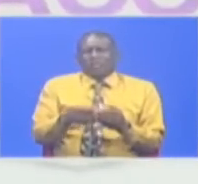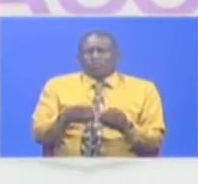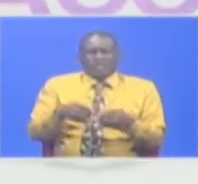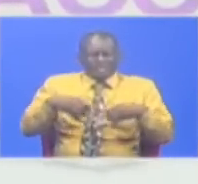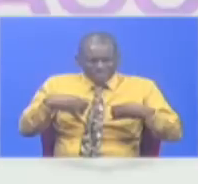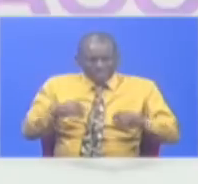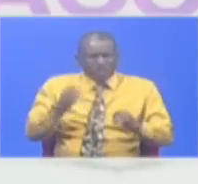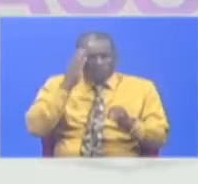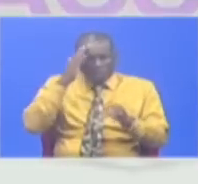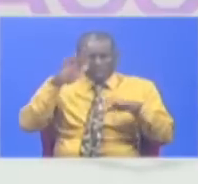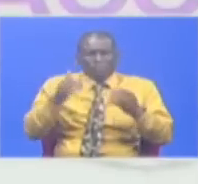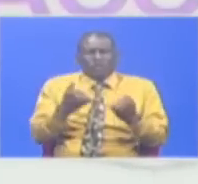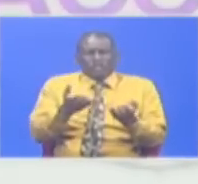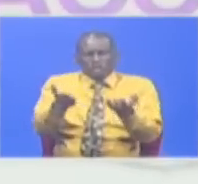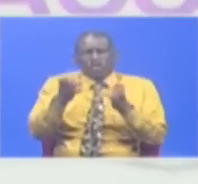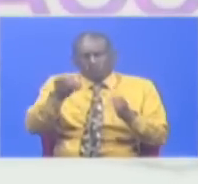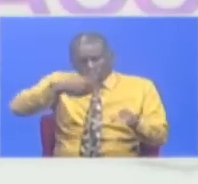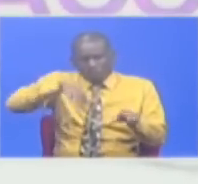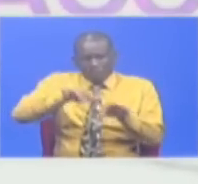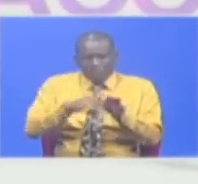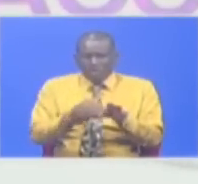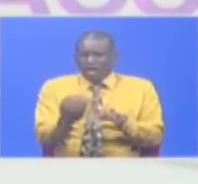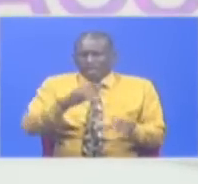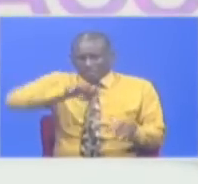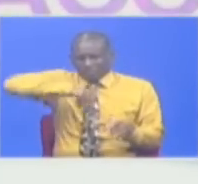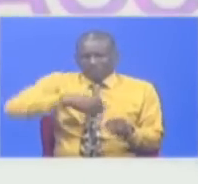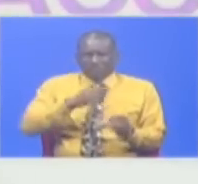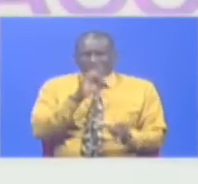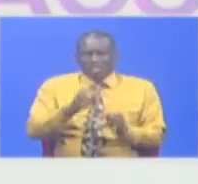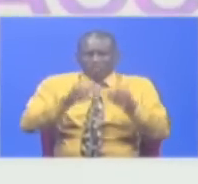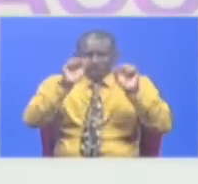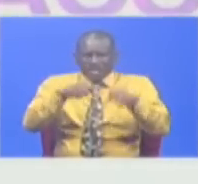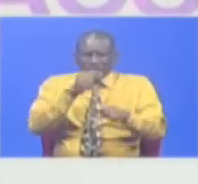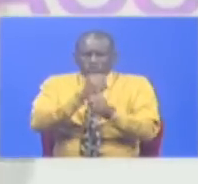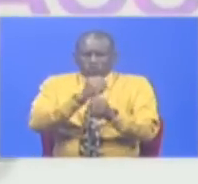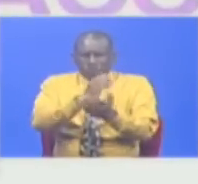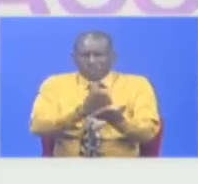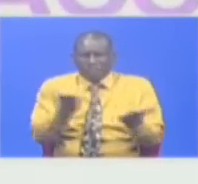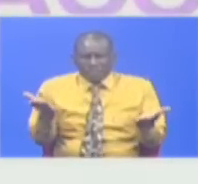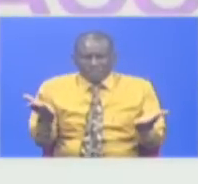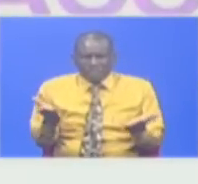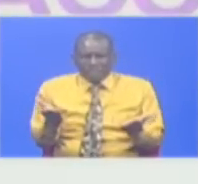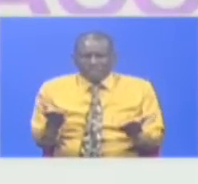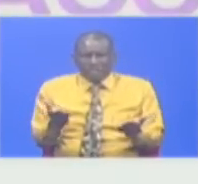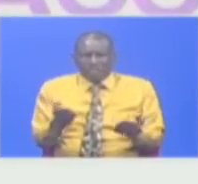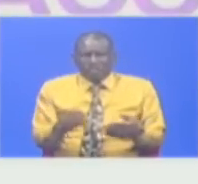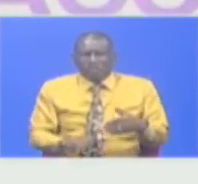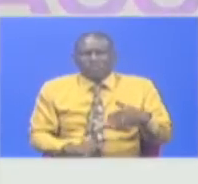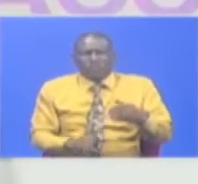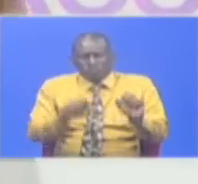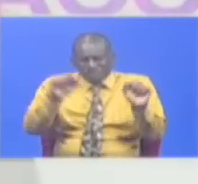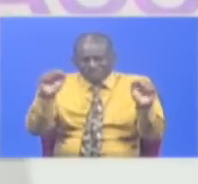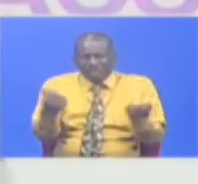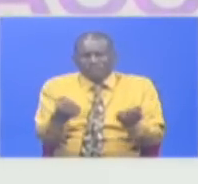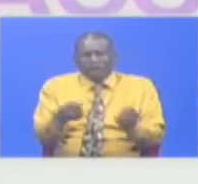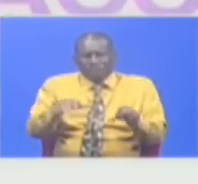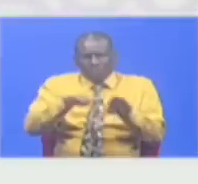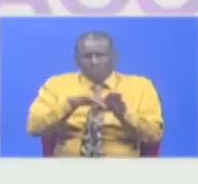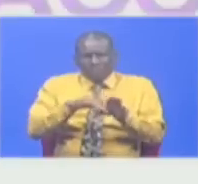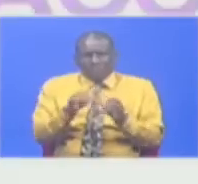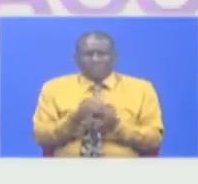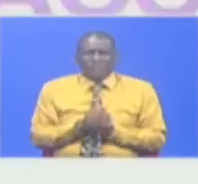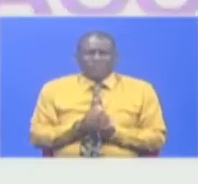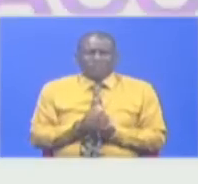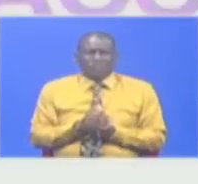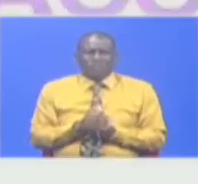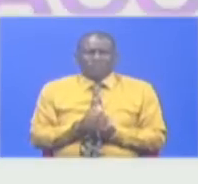and ask ourselves if there is anything else we can still do to salvage the savings of the members.